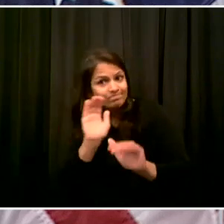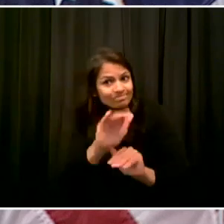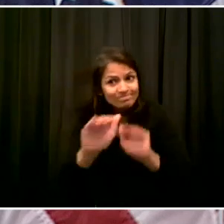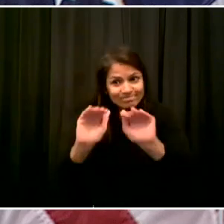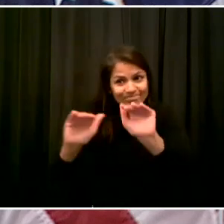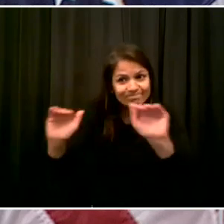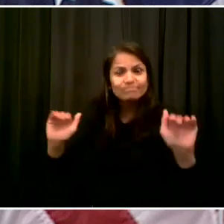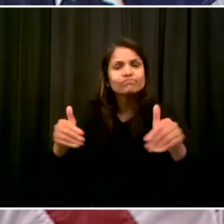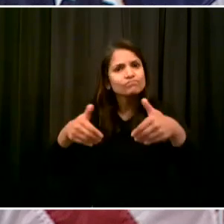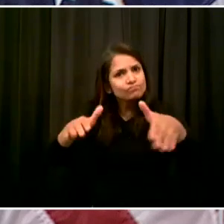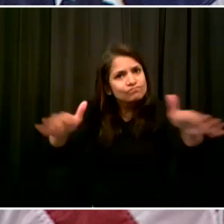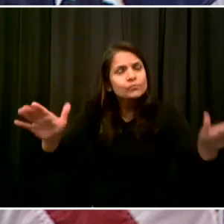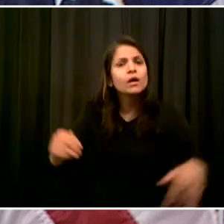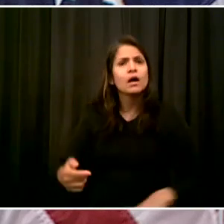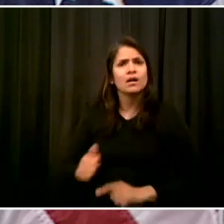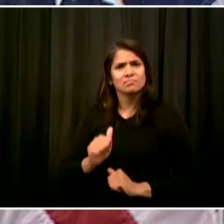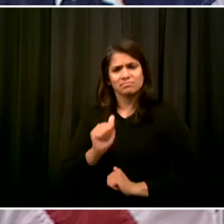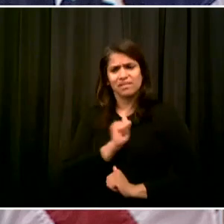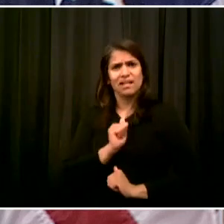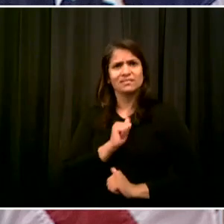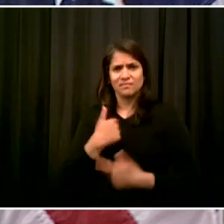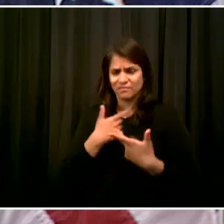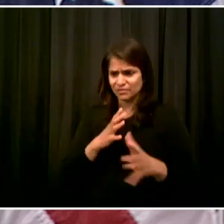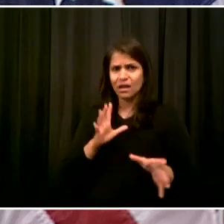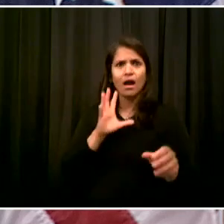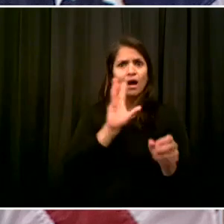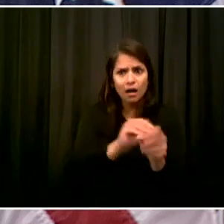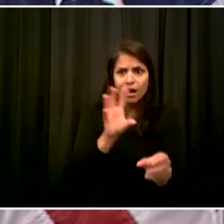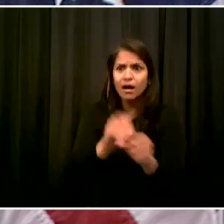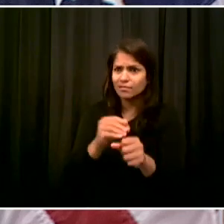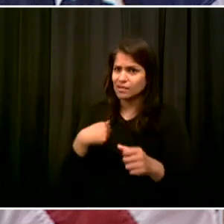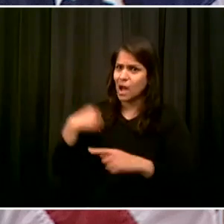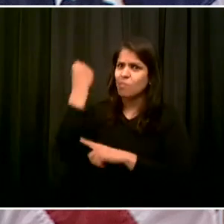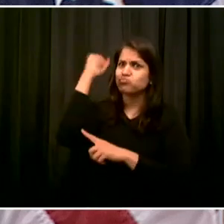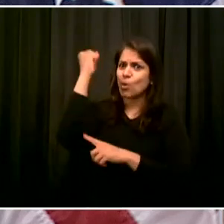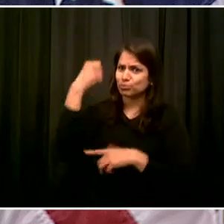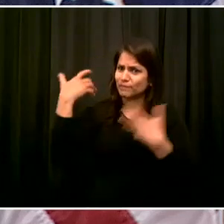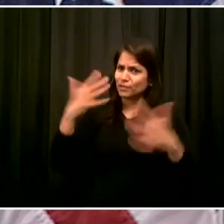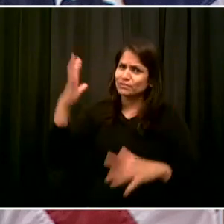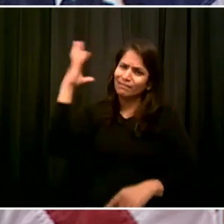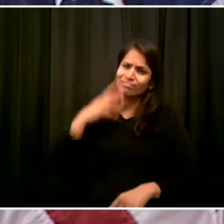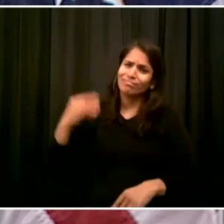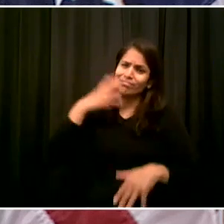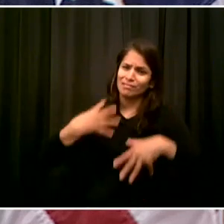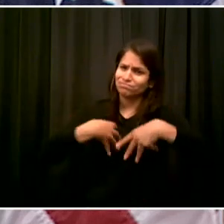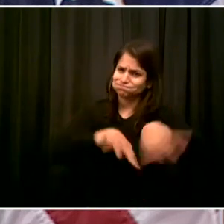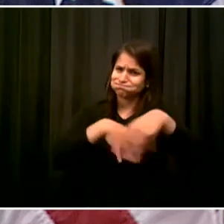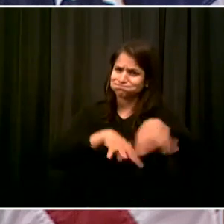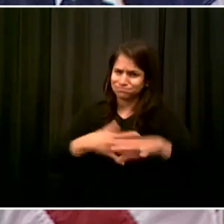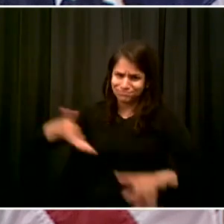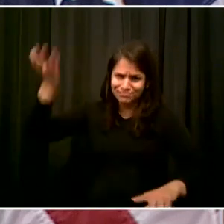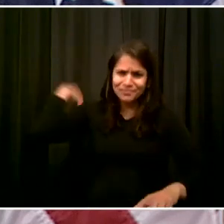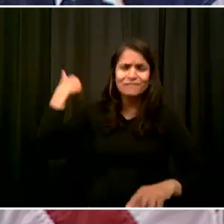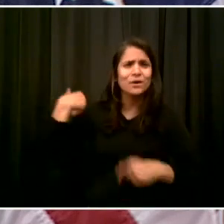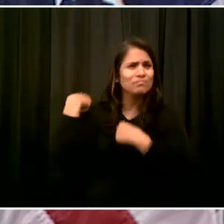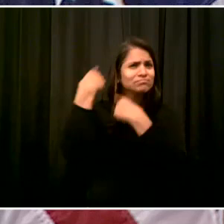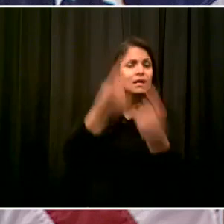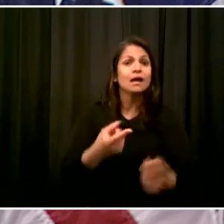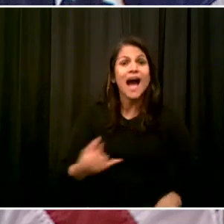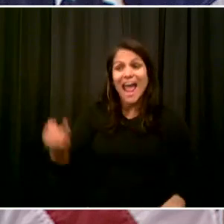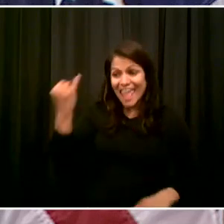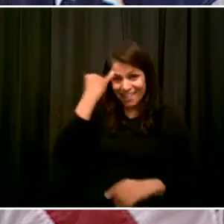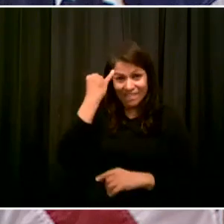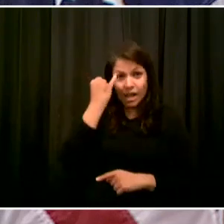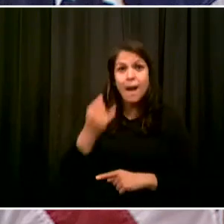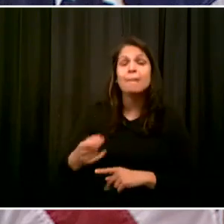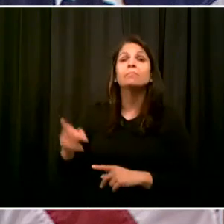asking people, for example, to not be in the street, go to the sidewalk, or go down another street, there often, again, are very specific